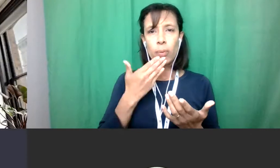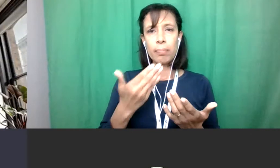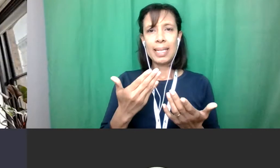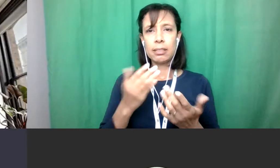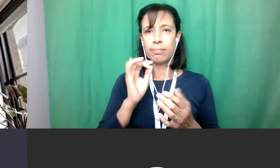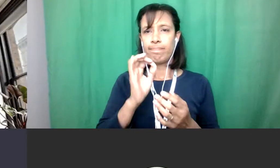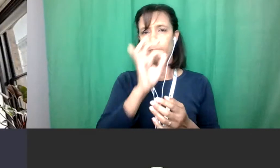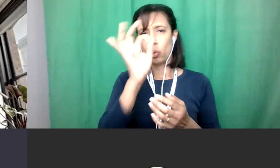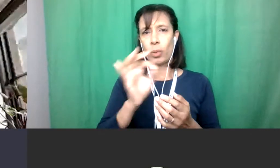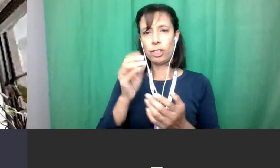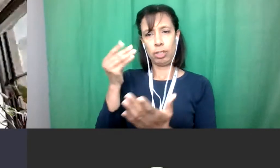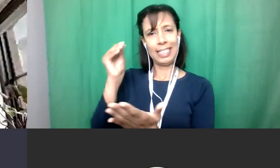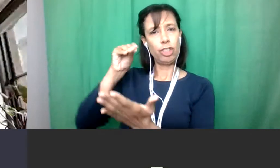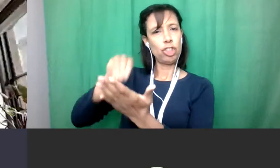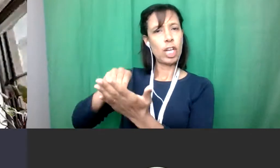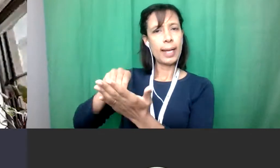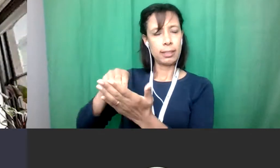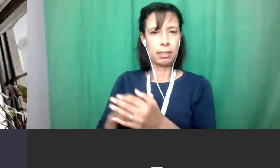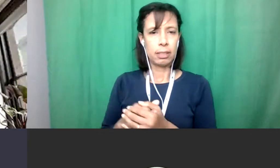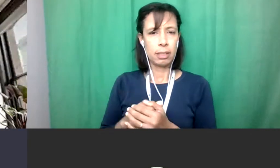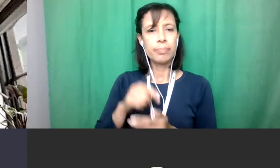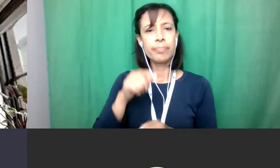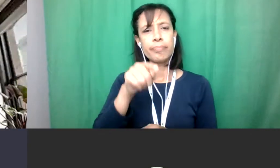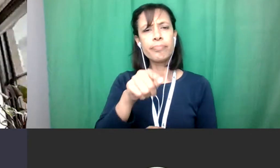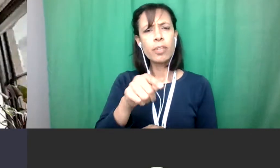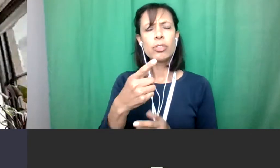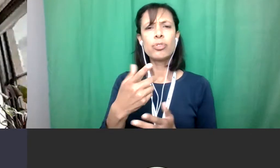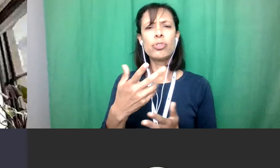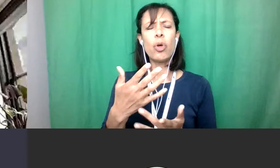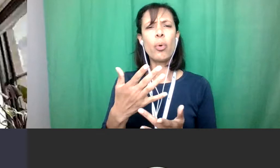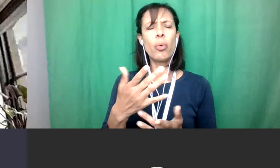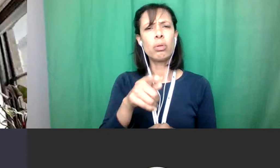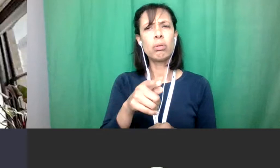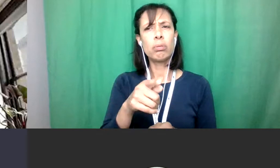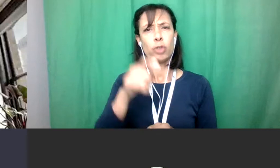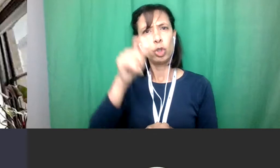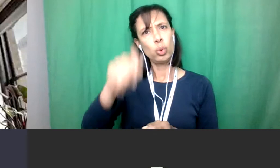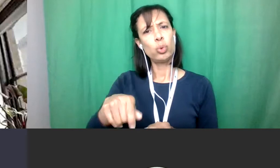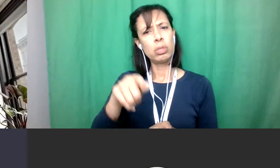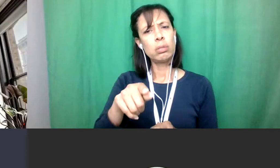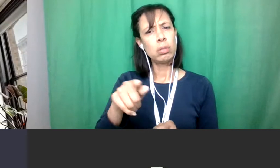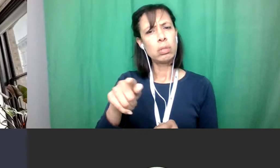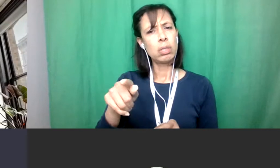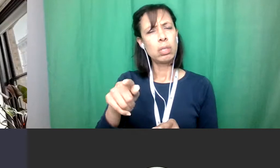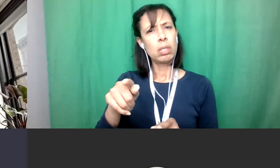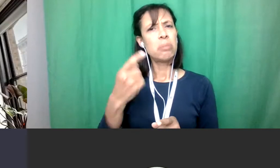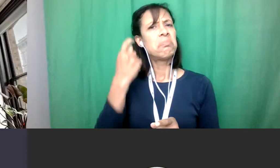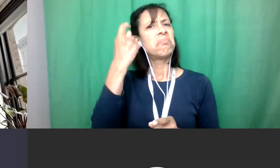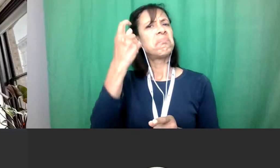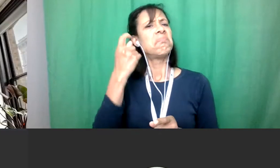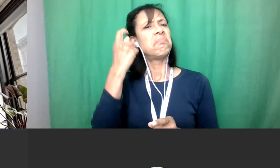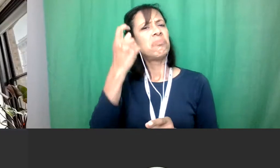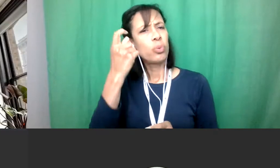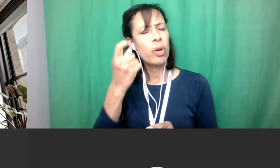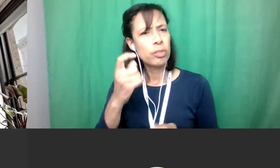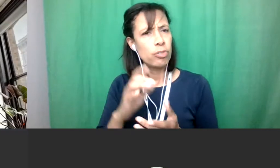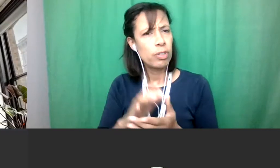Ali. Andrew, I was just wondering, you know how, in terms of communicating, are we still going to use the Padlet?